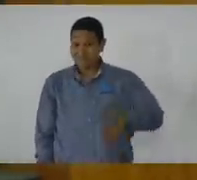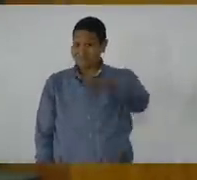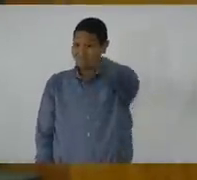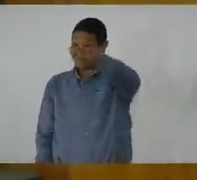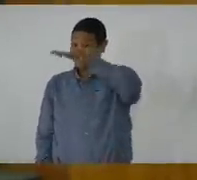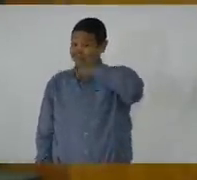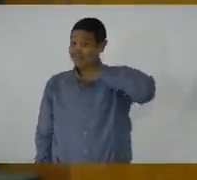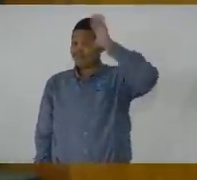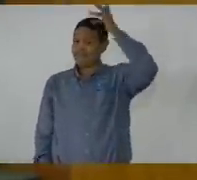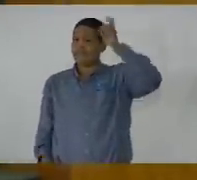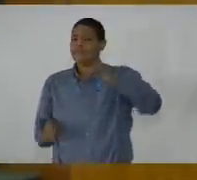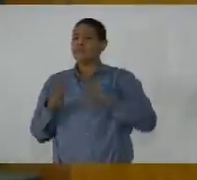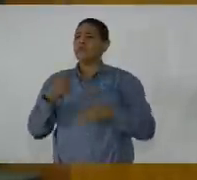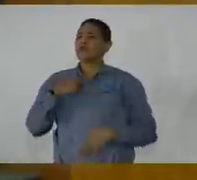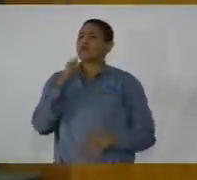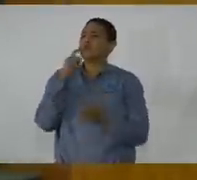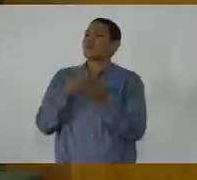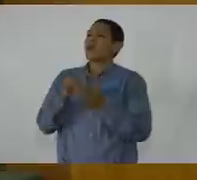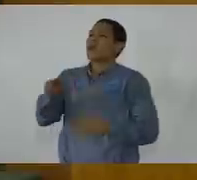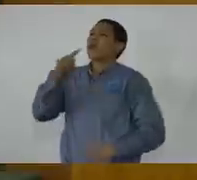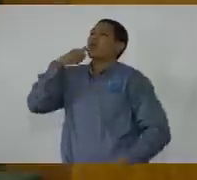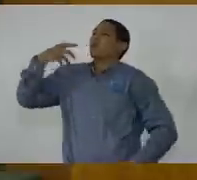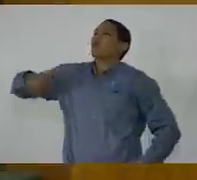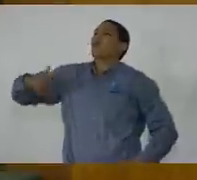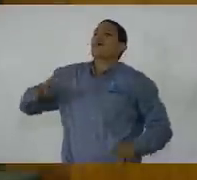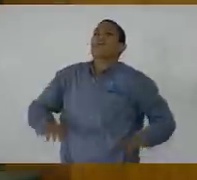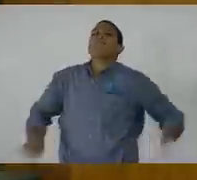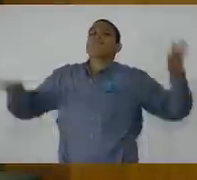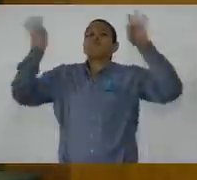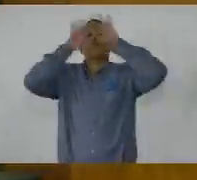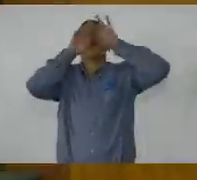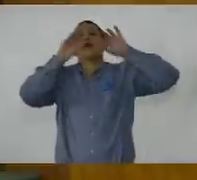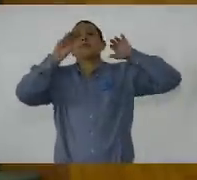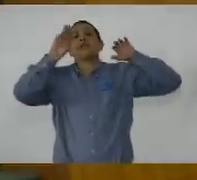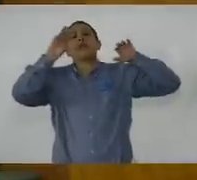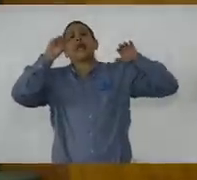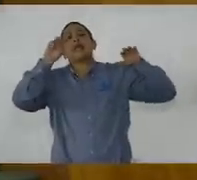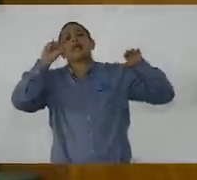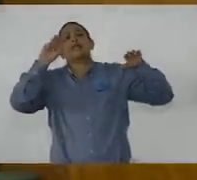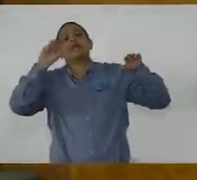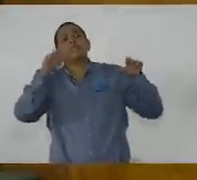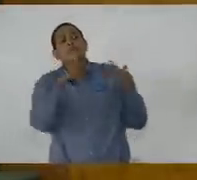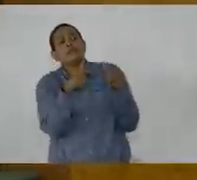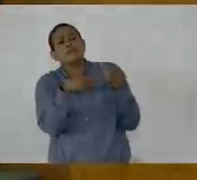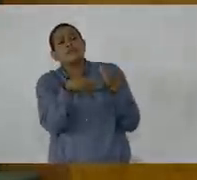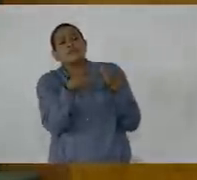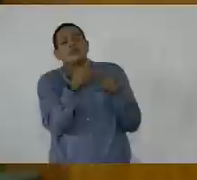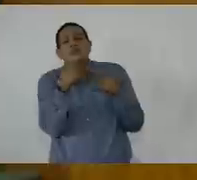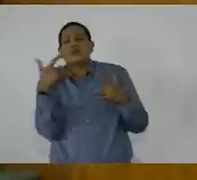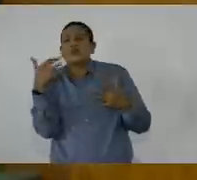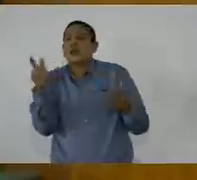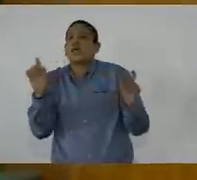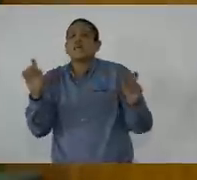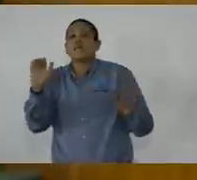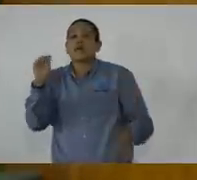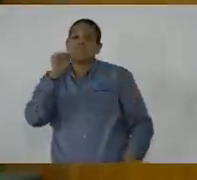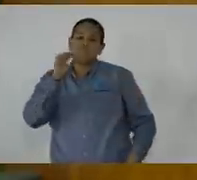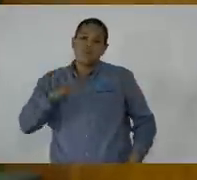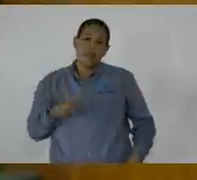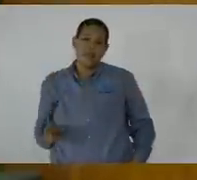Madam Speaker, we recognize that a significant portion of our MSMEs are headed or managed by